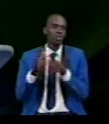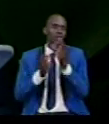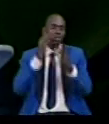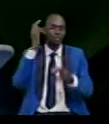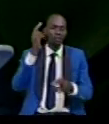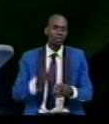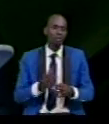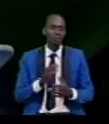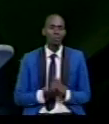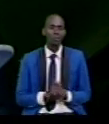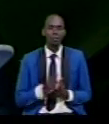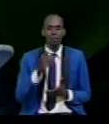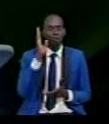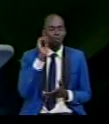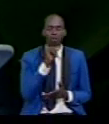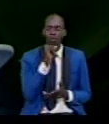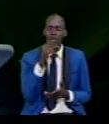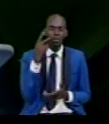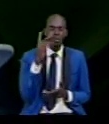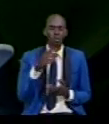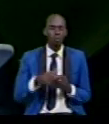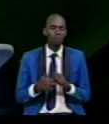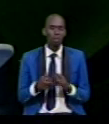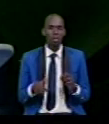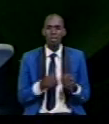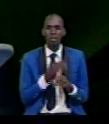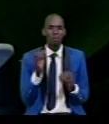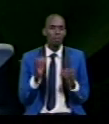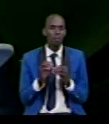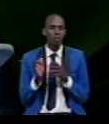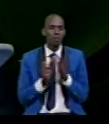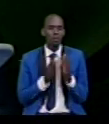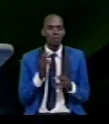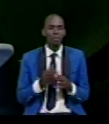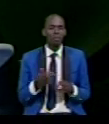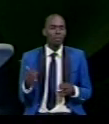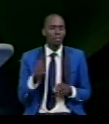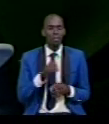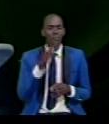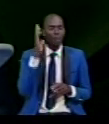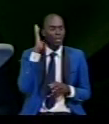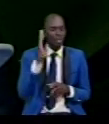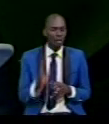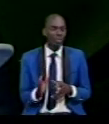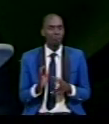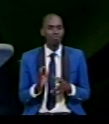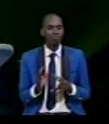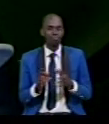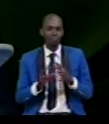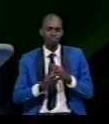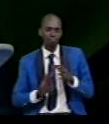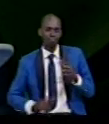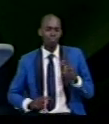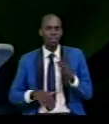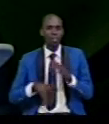You won't see them any longer. They disappear from your life.